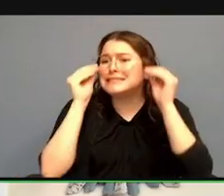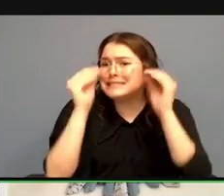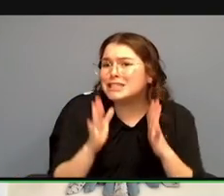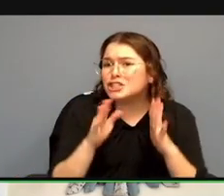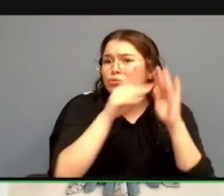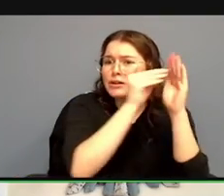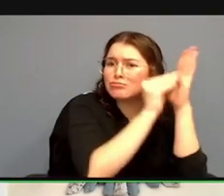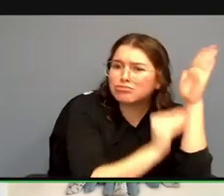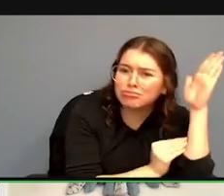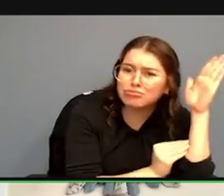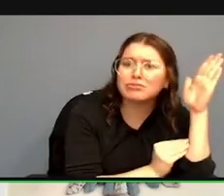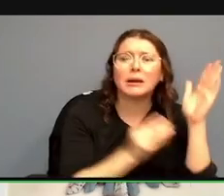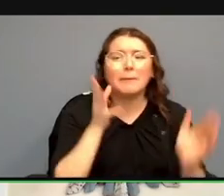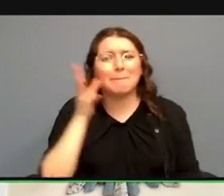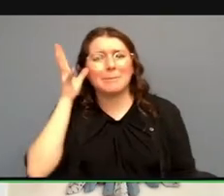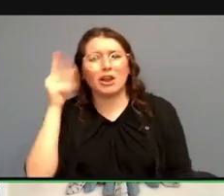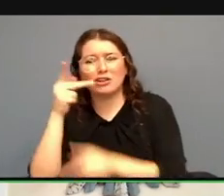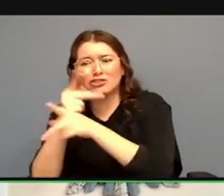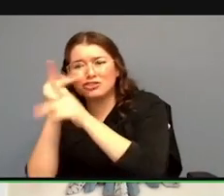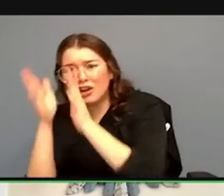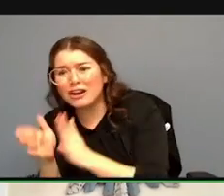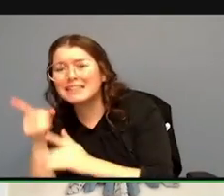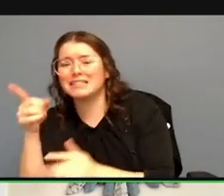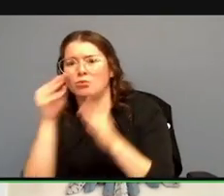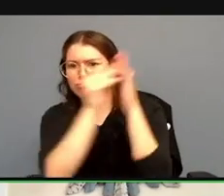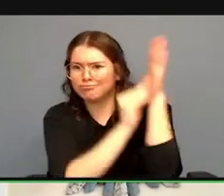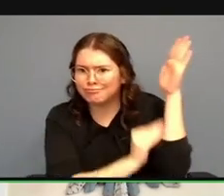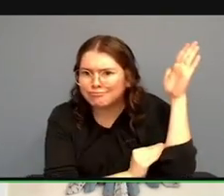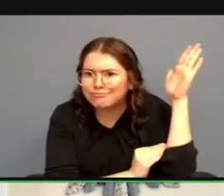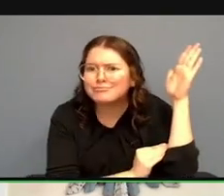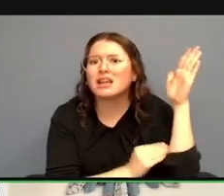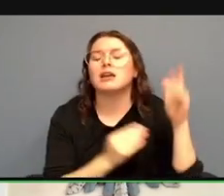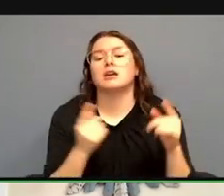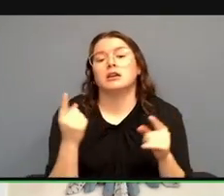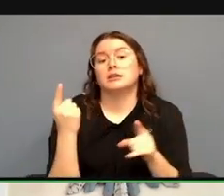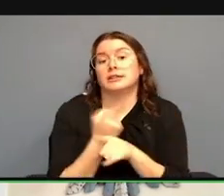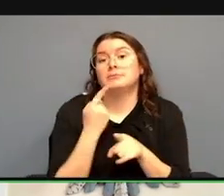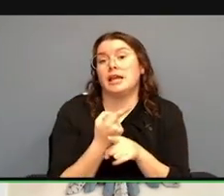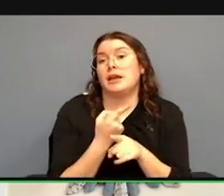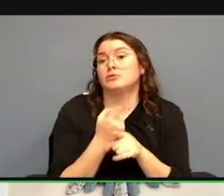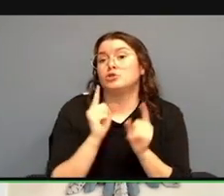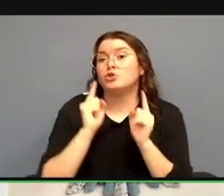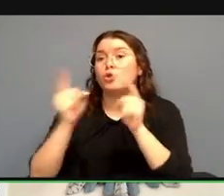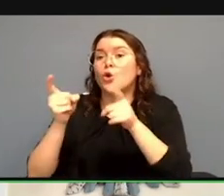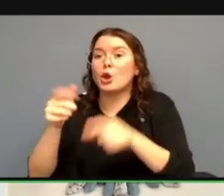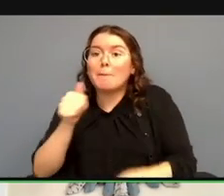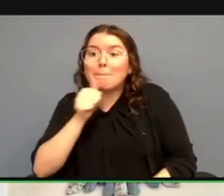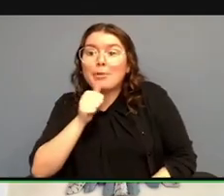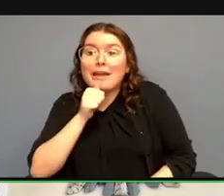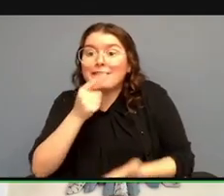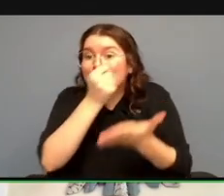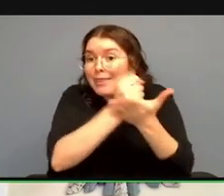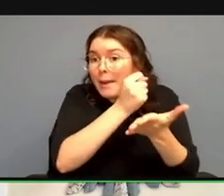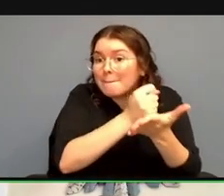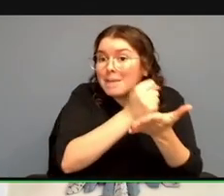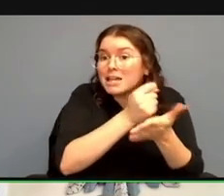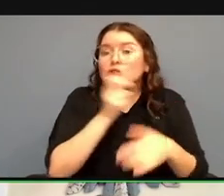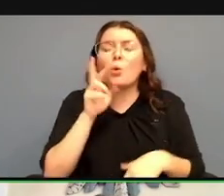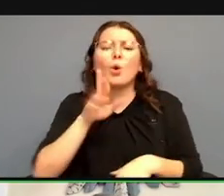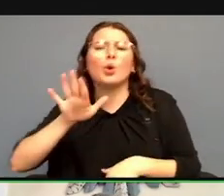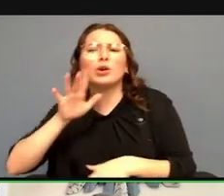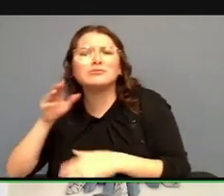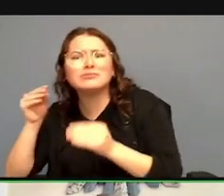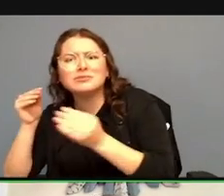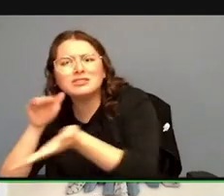or guardians will fill out. Sometimes you can take them to your private therapist or your doctor. It just depends on what